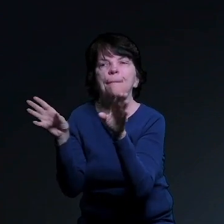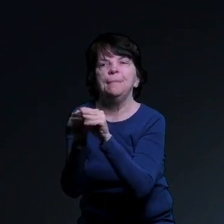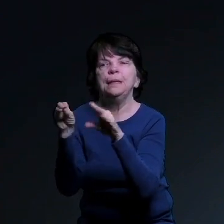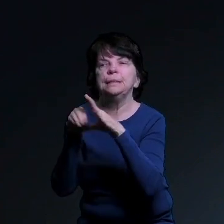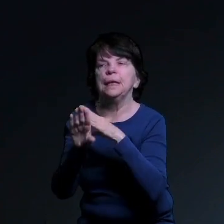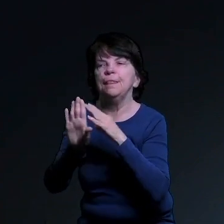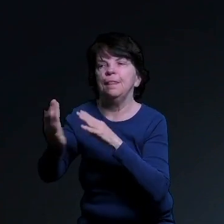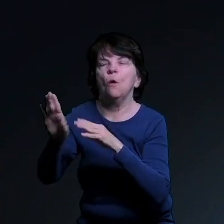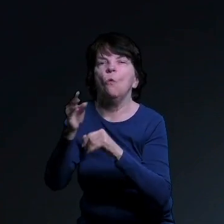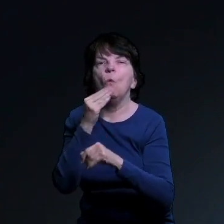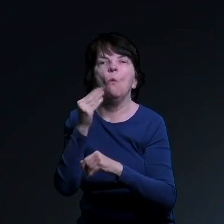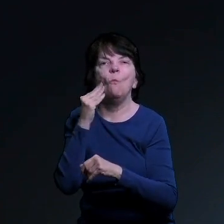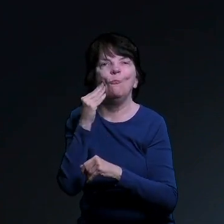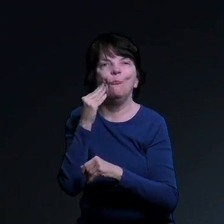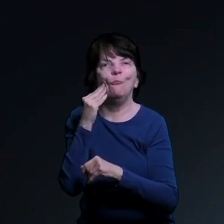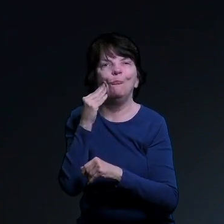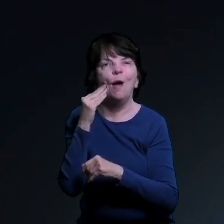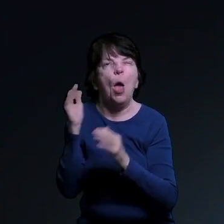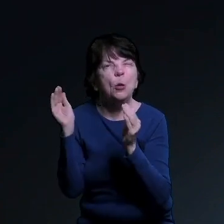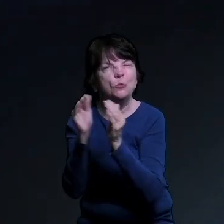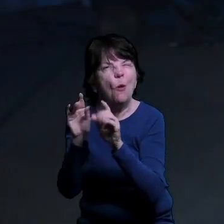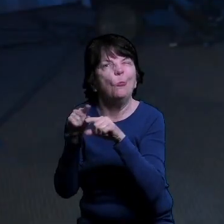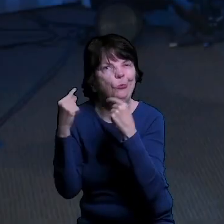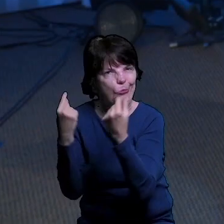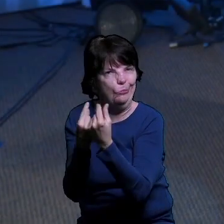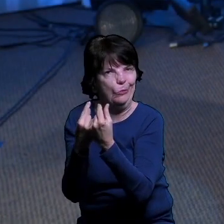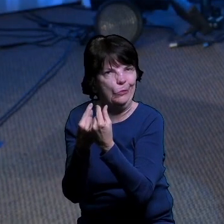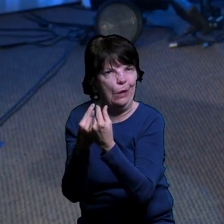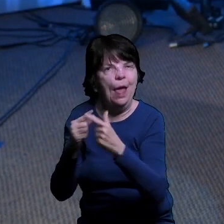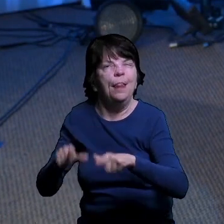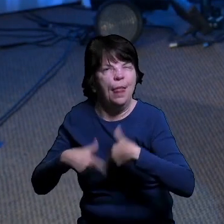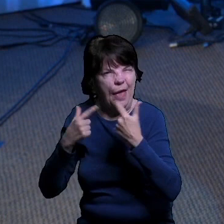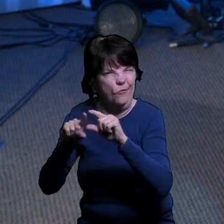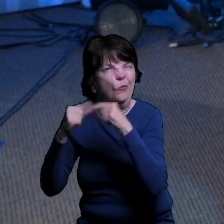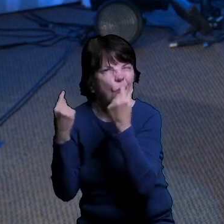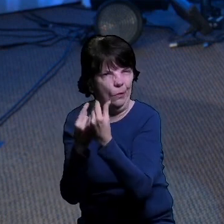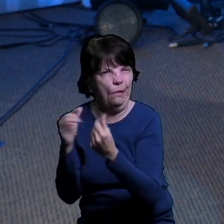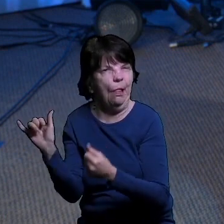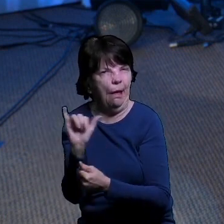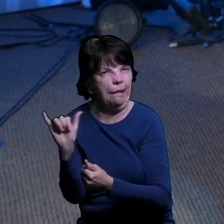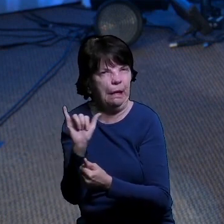church that Priscilla and Aquila led.